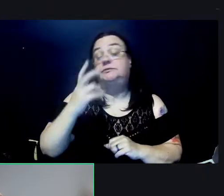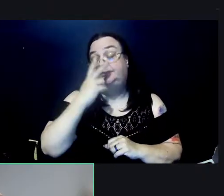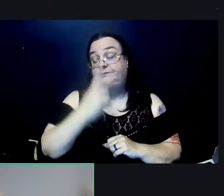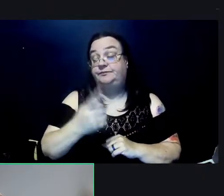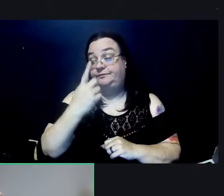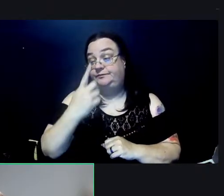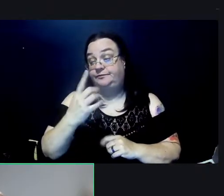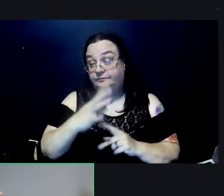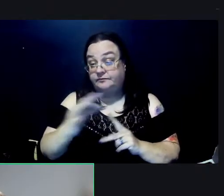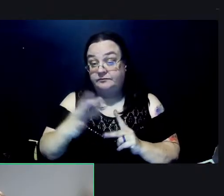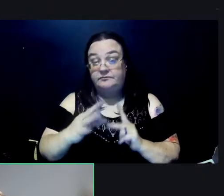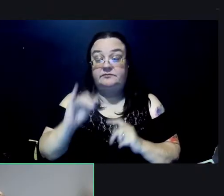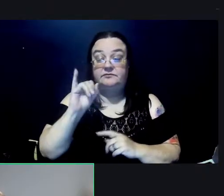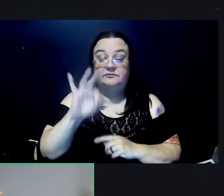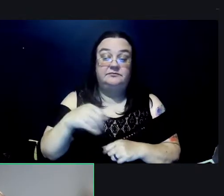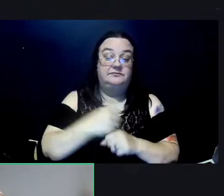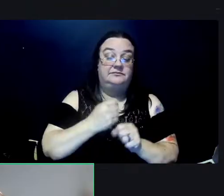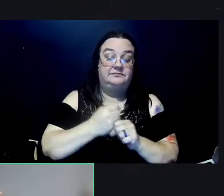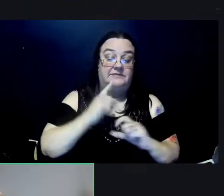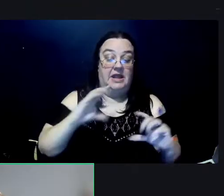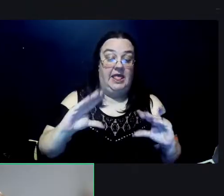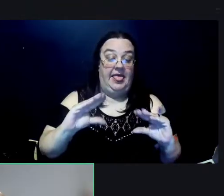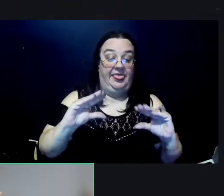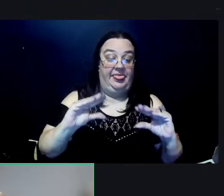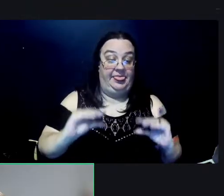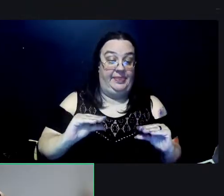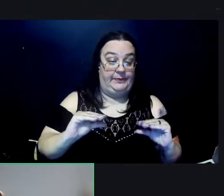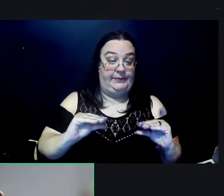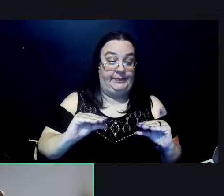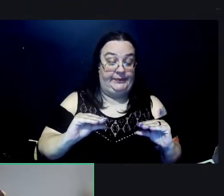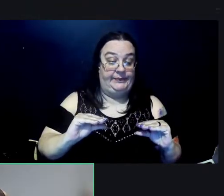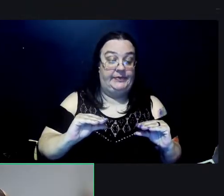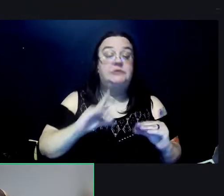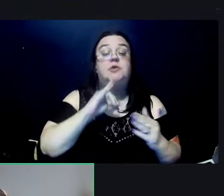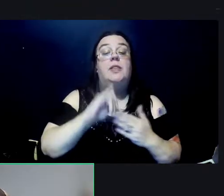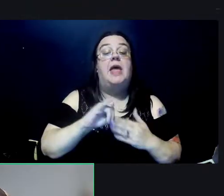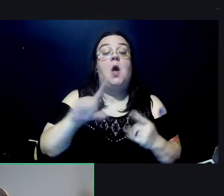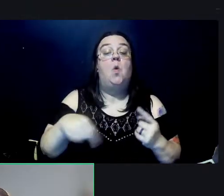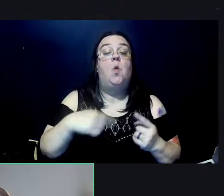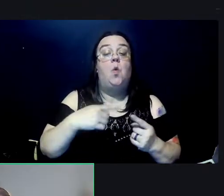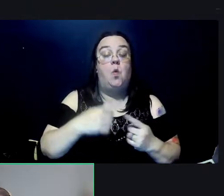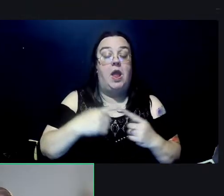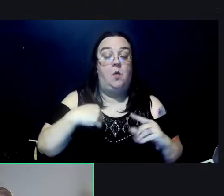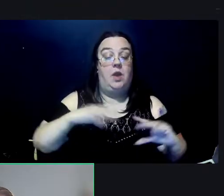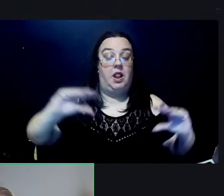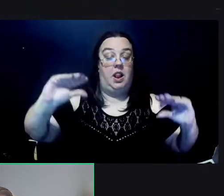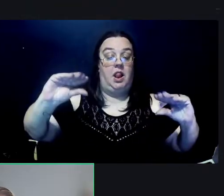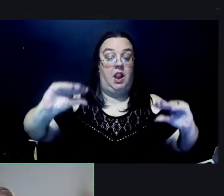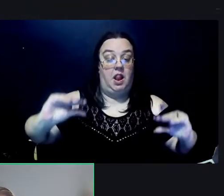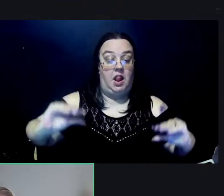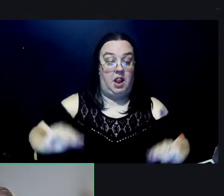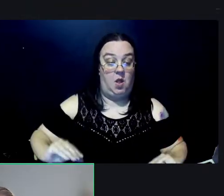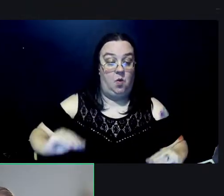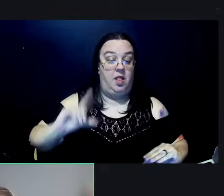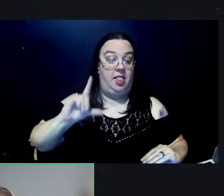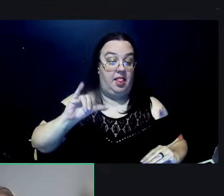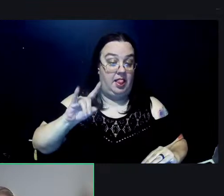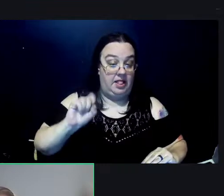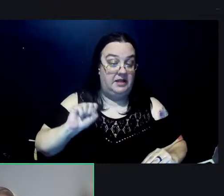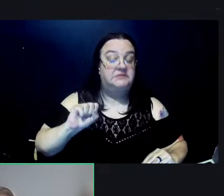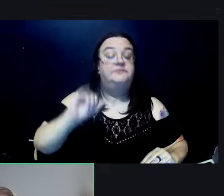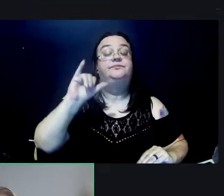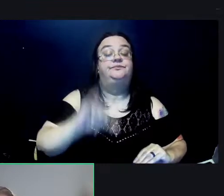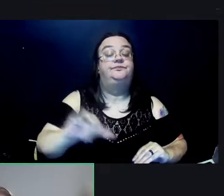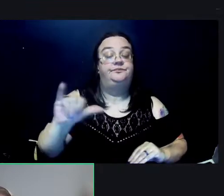if they make it in a thinner section so that when we lower the lids, we can provide, that will also